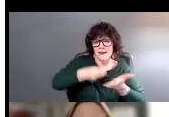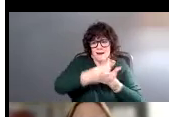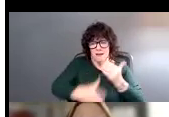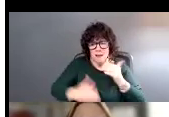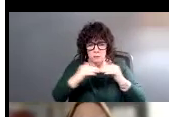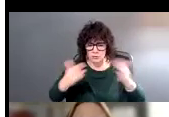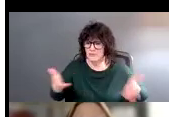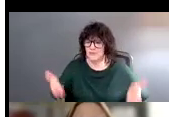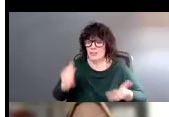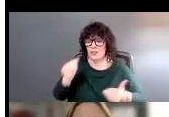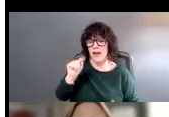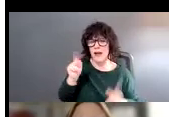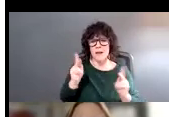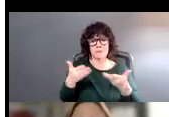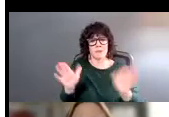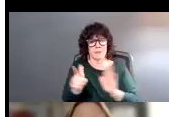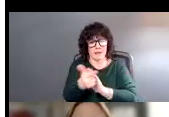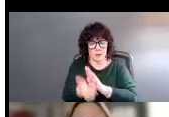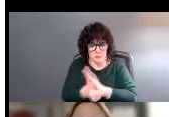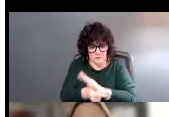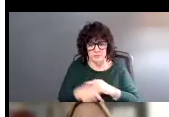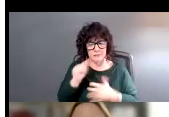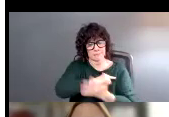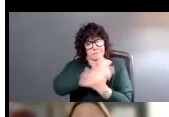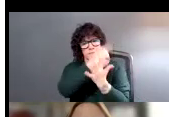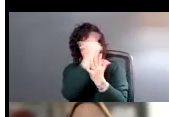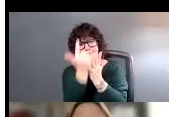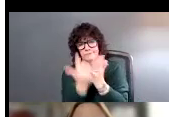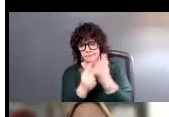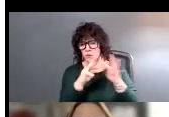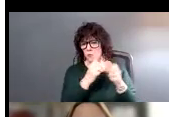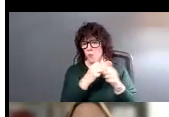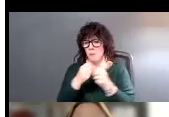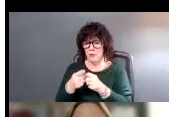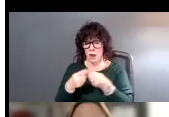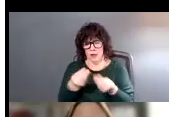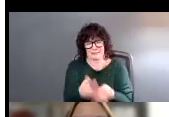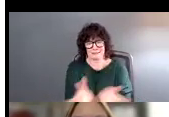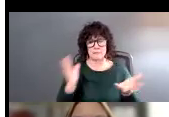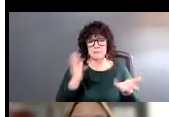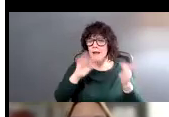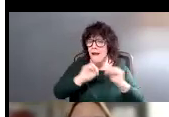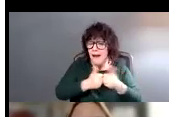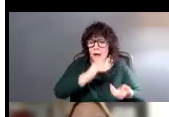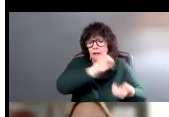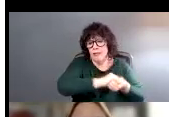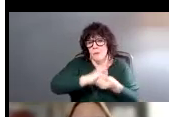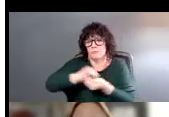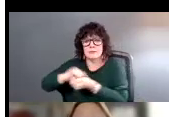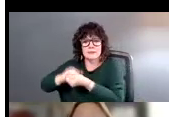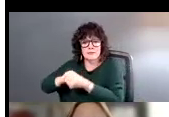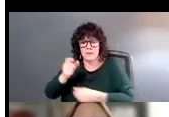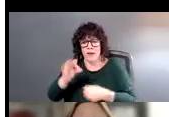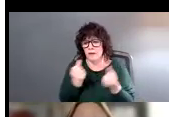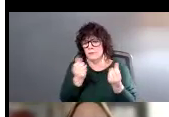collaborative of legal services organisations, including Tzedek, who are presenting tonight, the